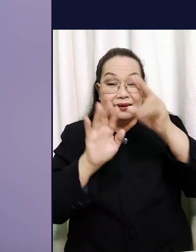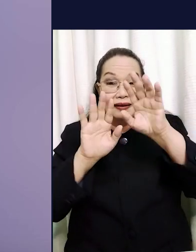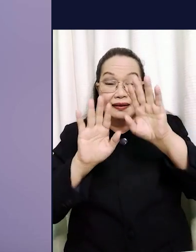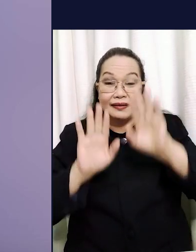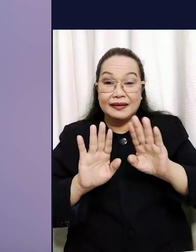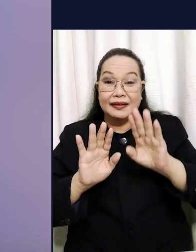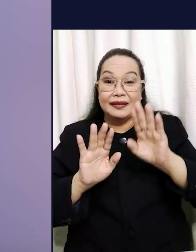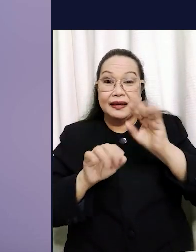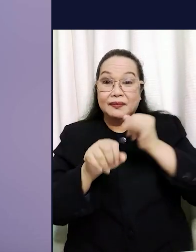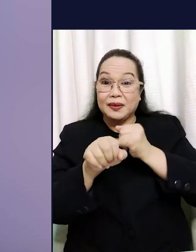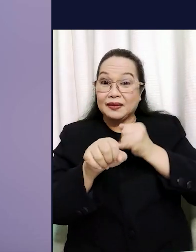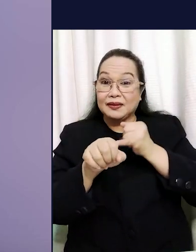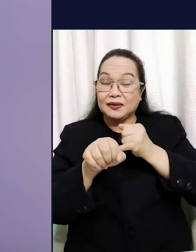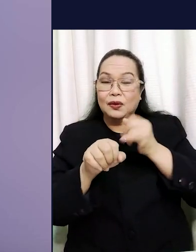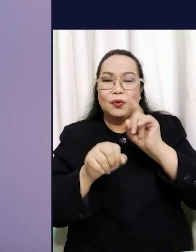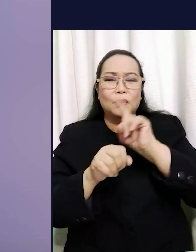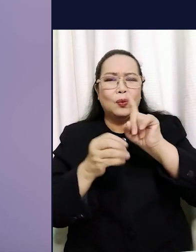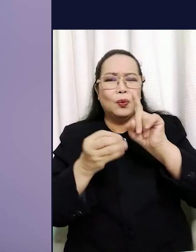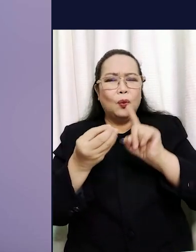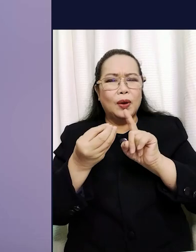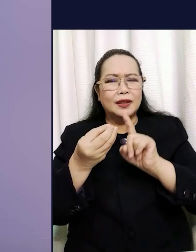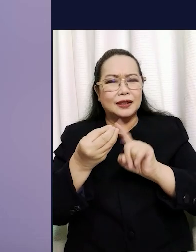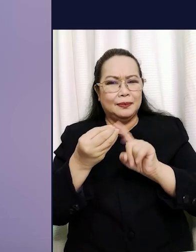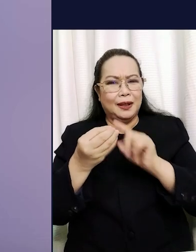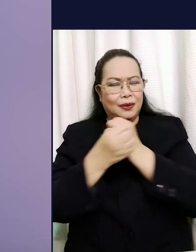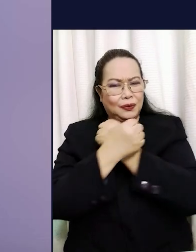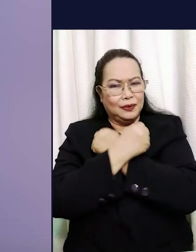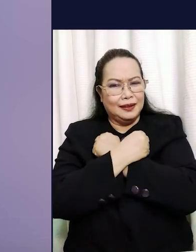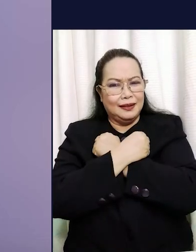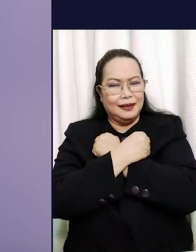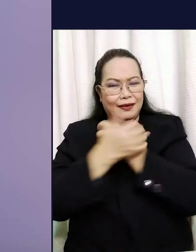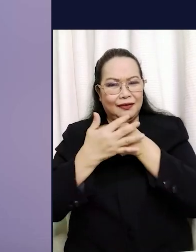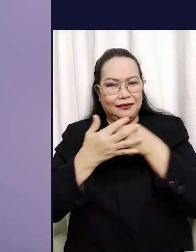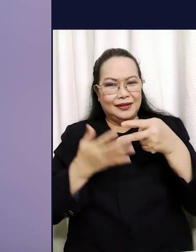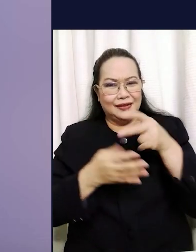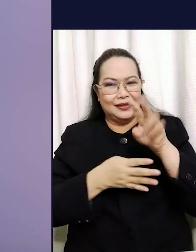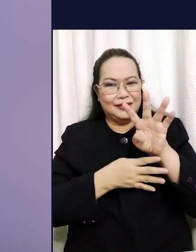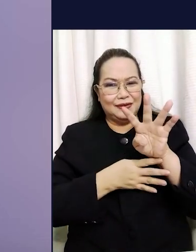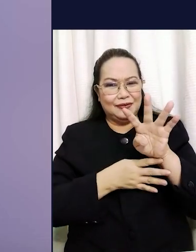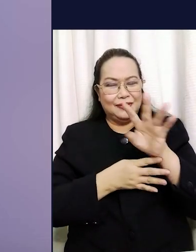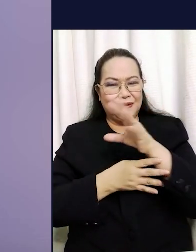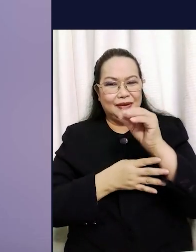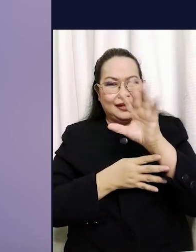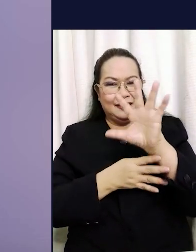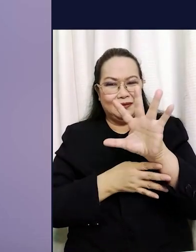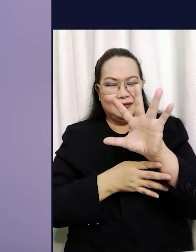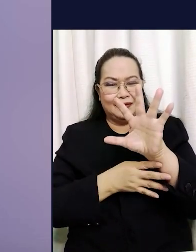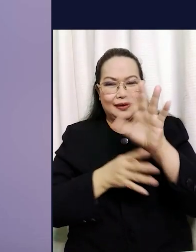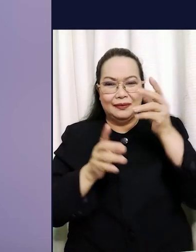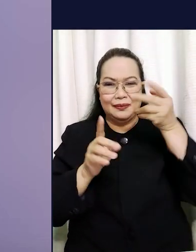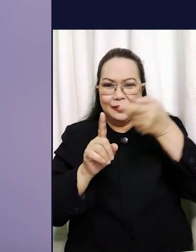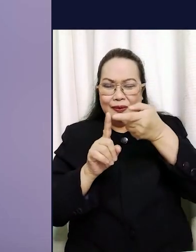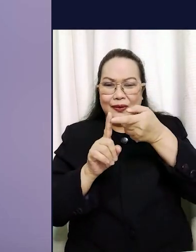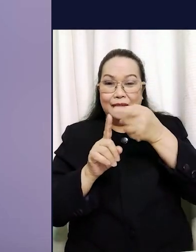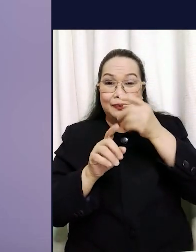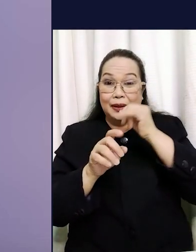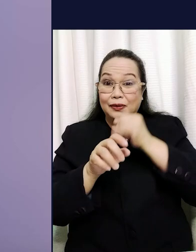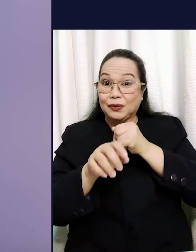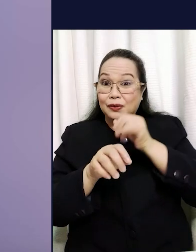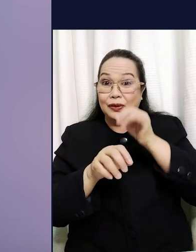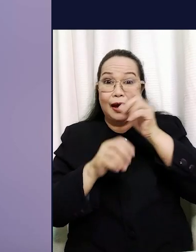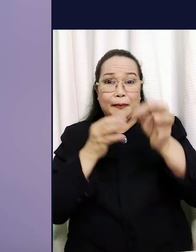George defined about love. At nandun yung chart na we can evaluate yung ating mga sarili patungkol